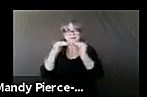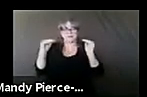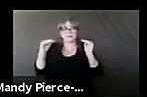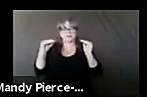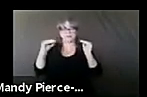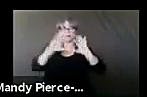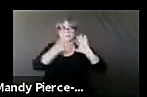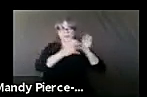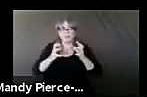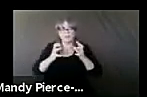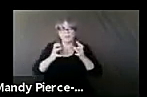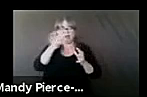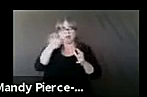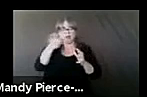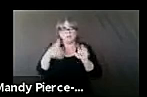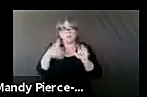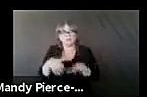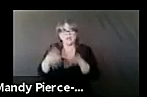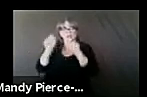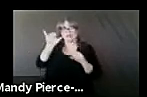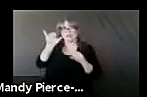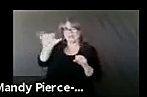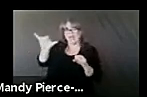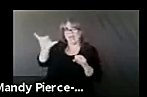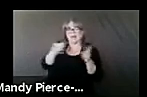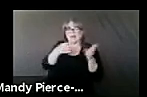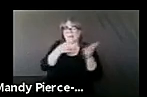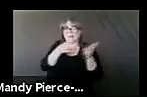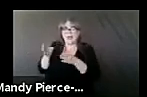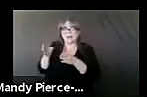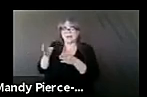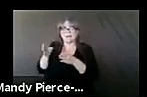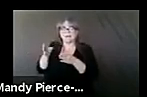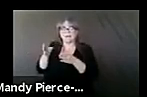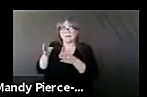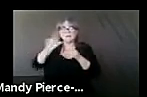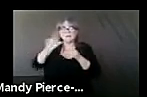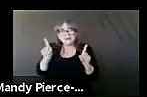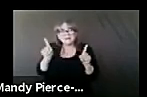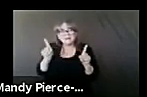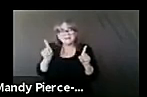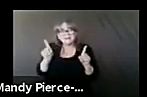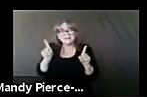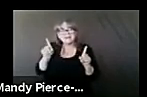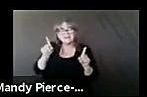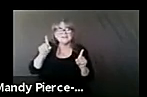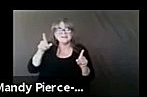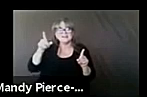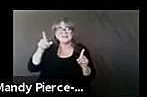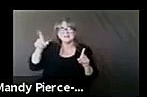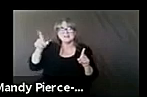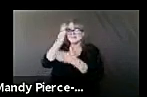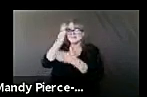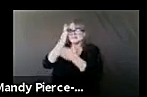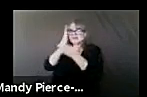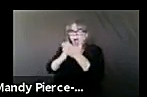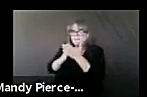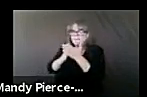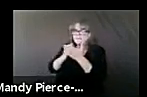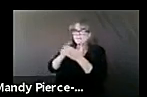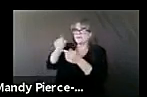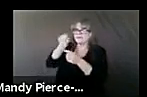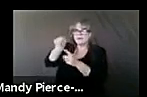plan. But there is no Section B posted in the documents, thus no specific definition we can see for a crisis level of care. Can you